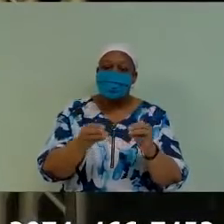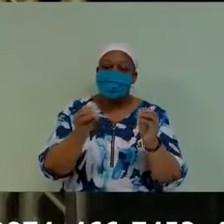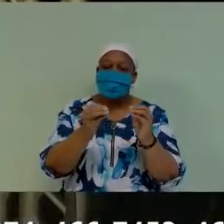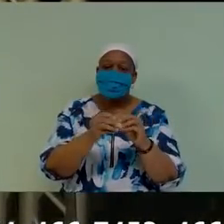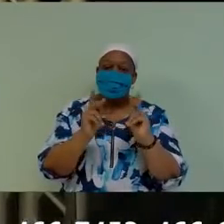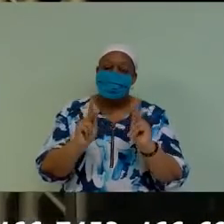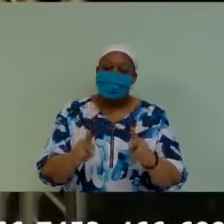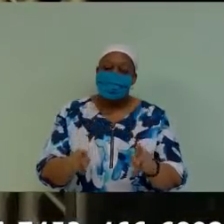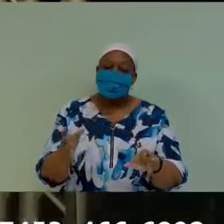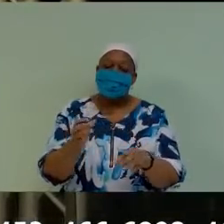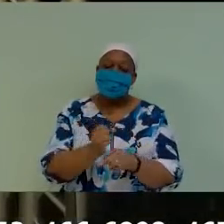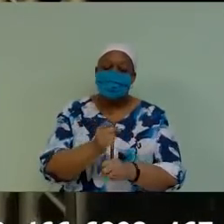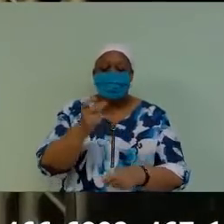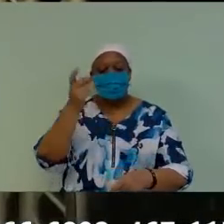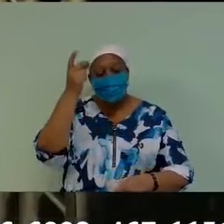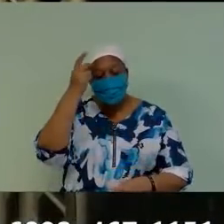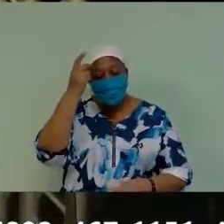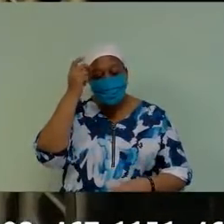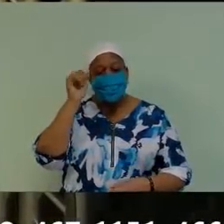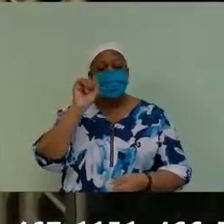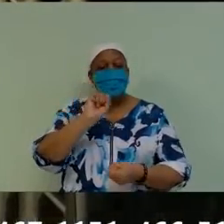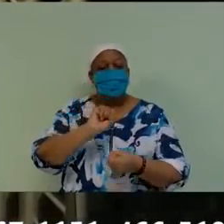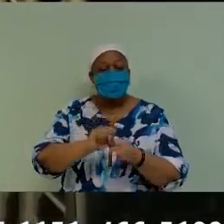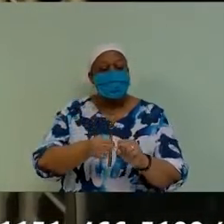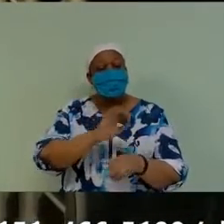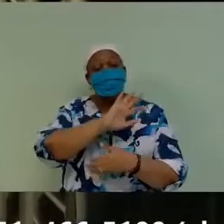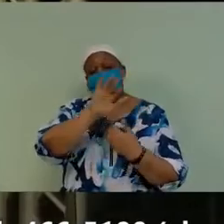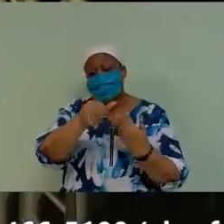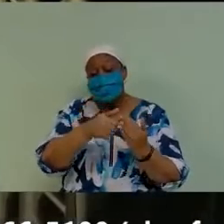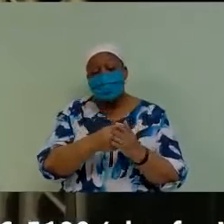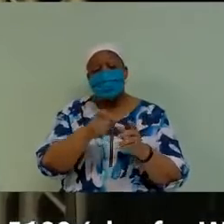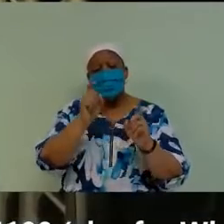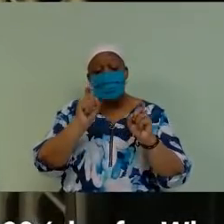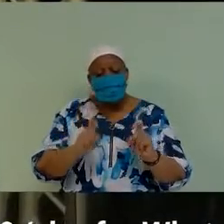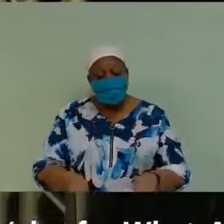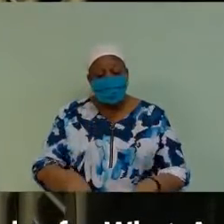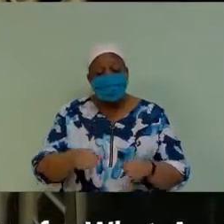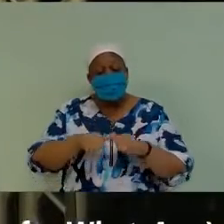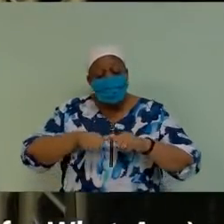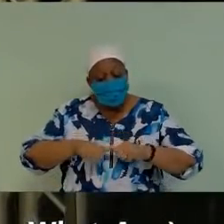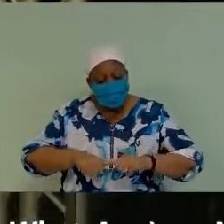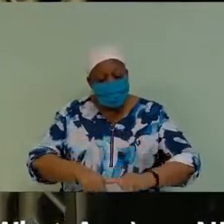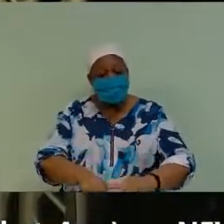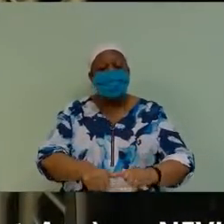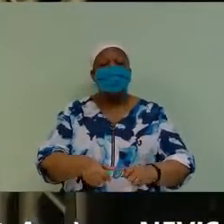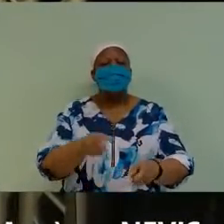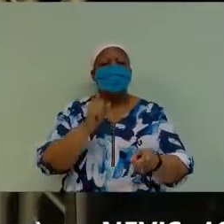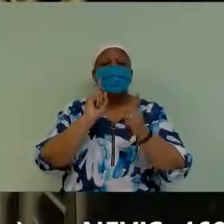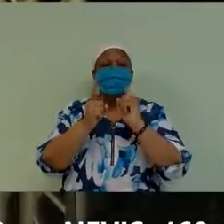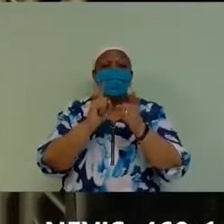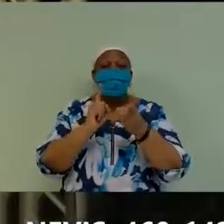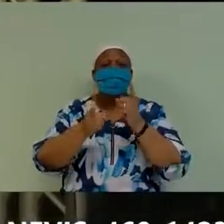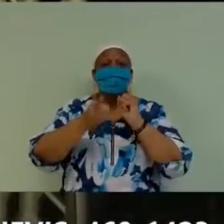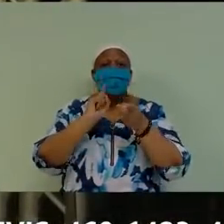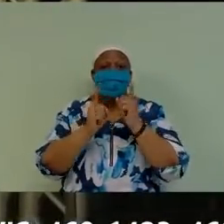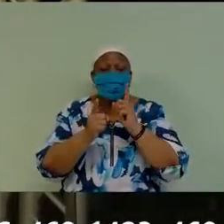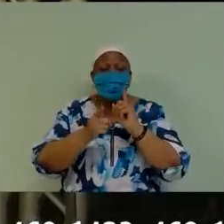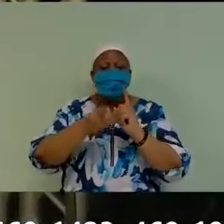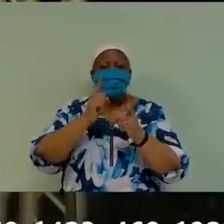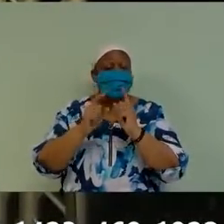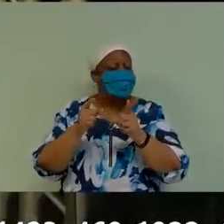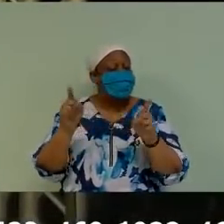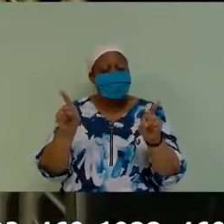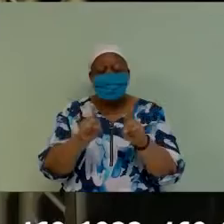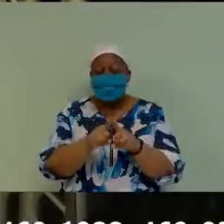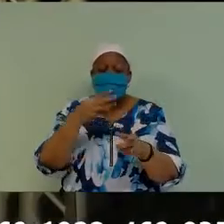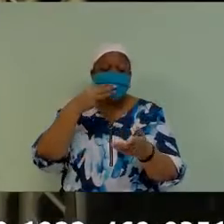up. And so it's our role to continue preaching the same message and